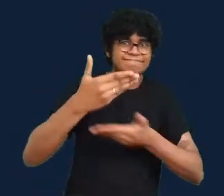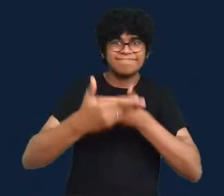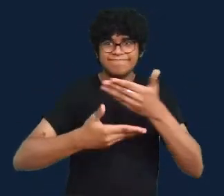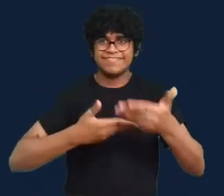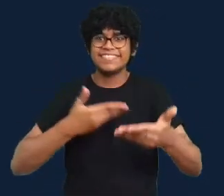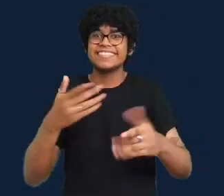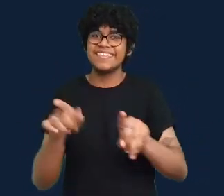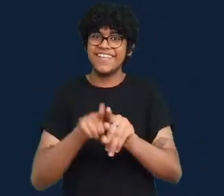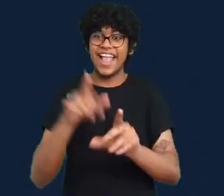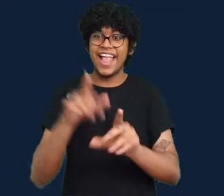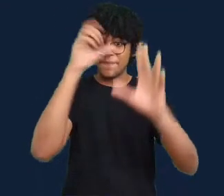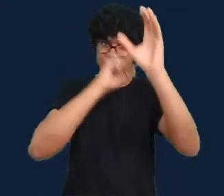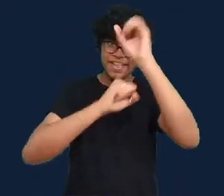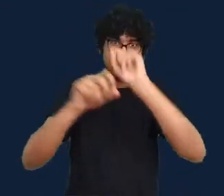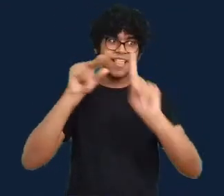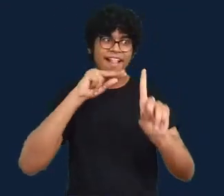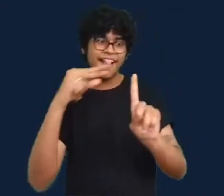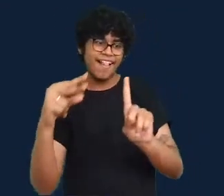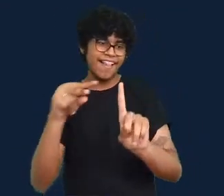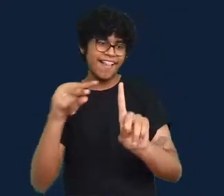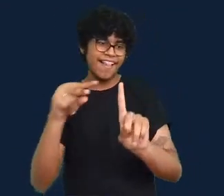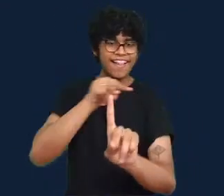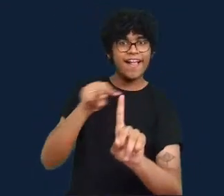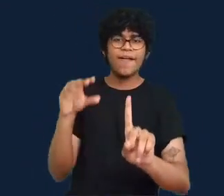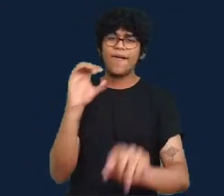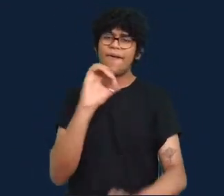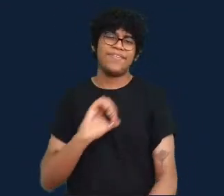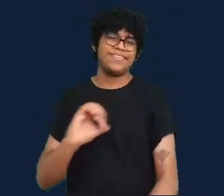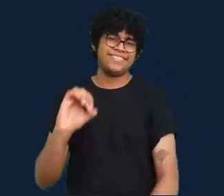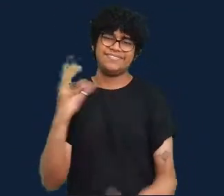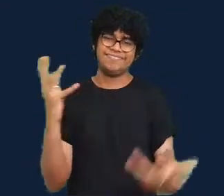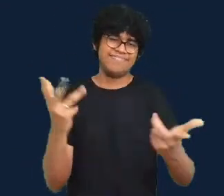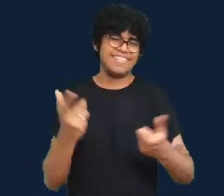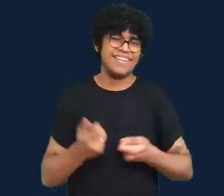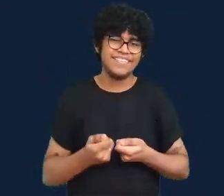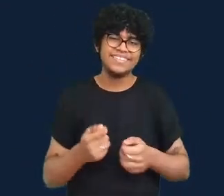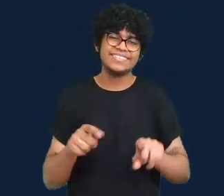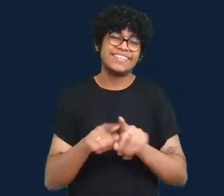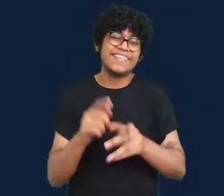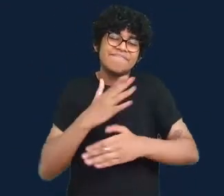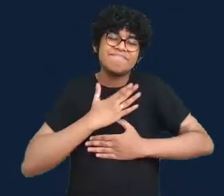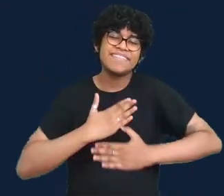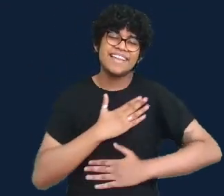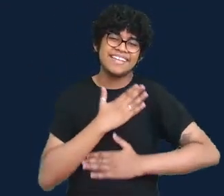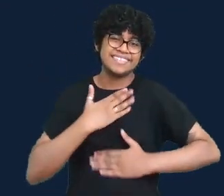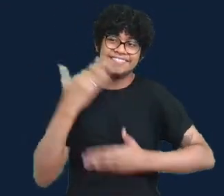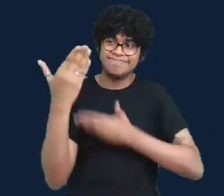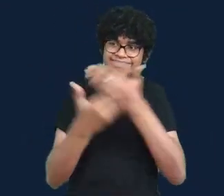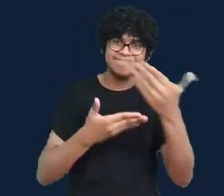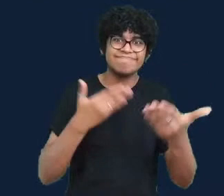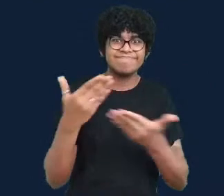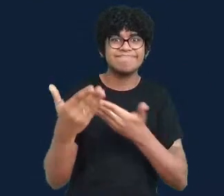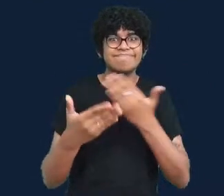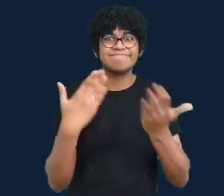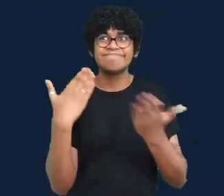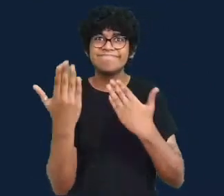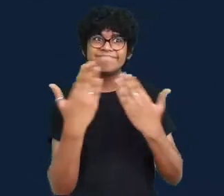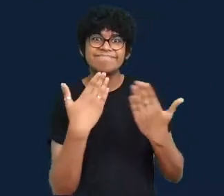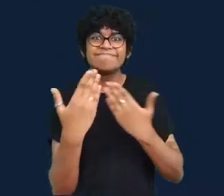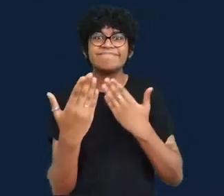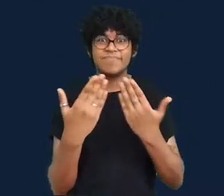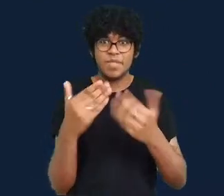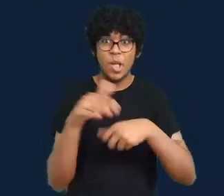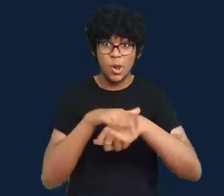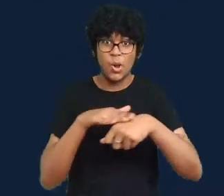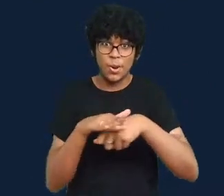great, and yeah, it was a pleasure interacting with you in with the Coda PR